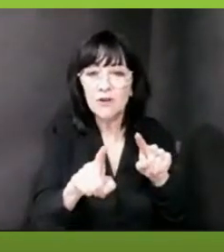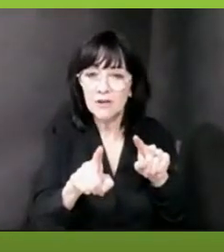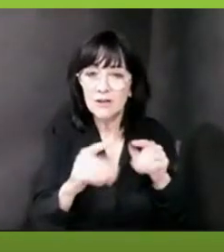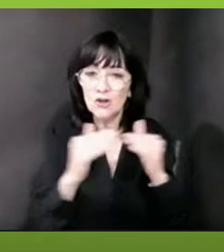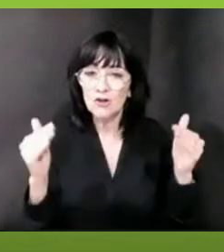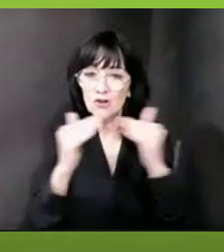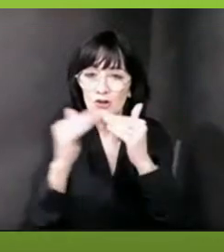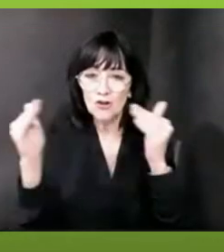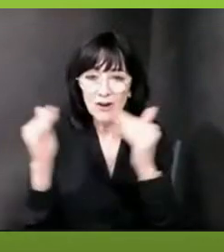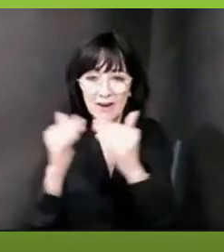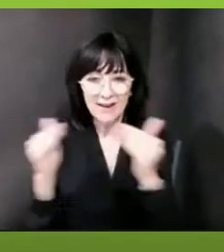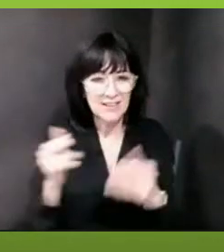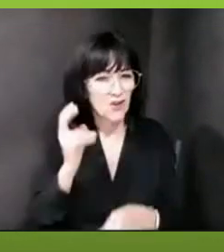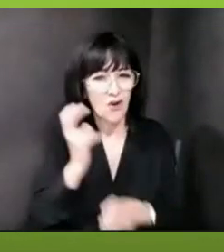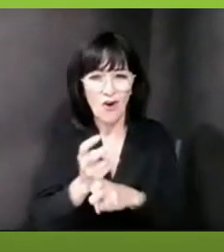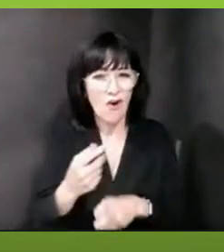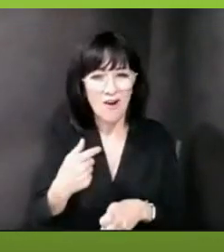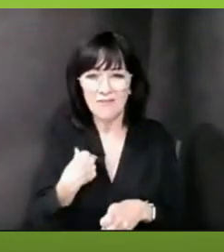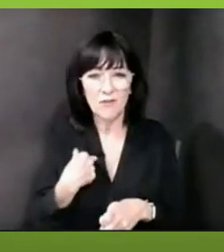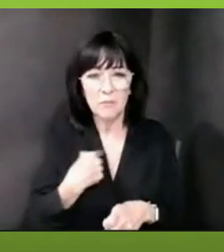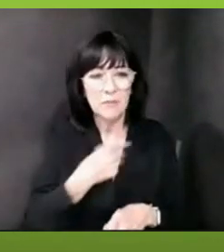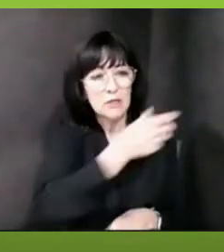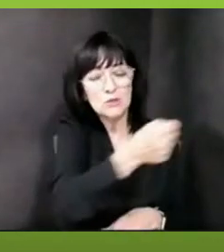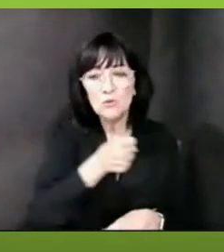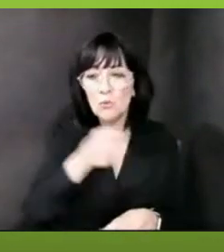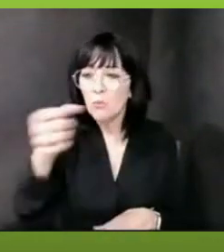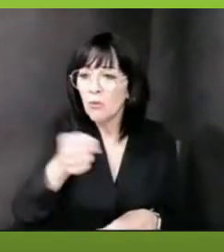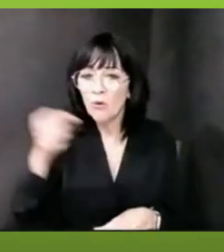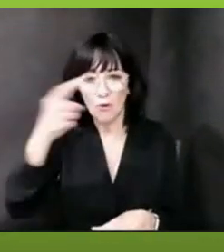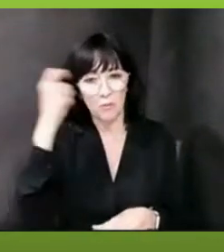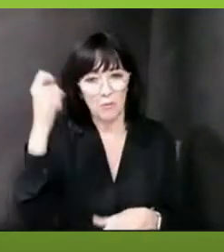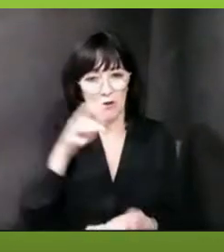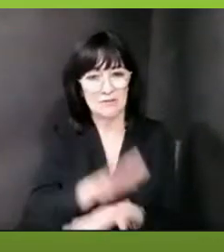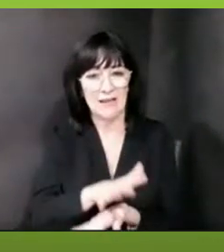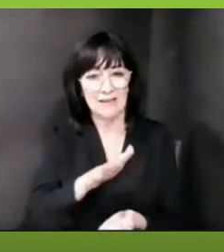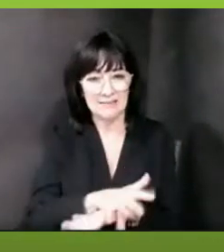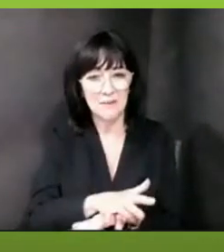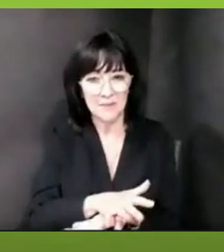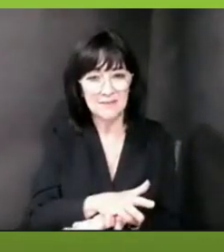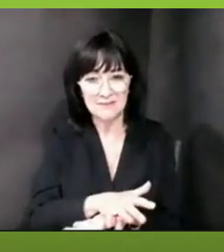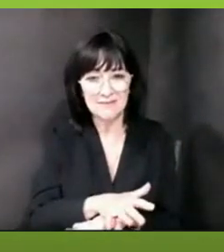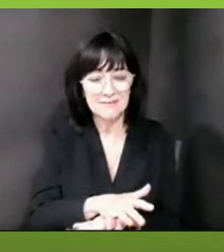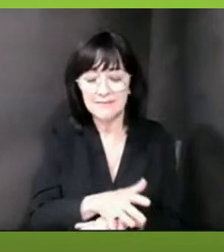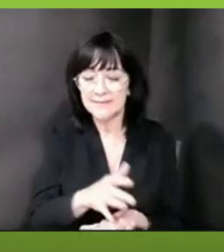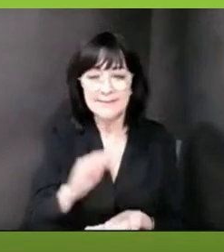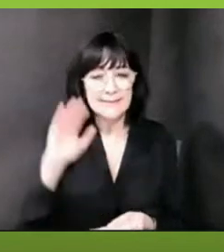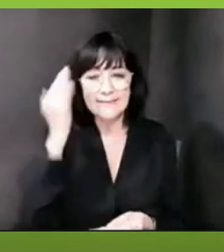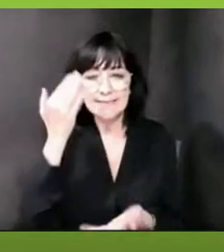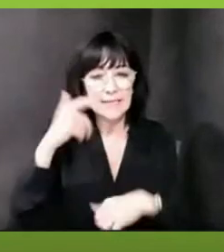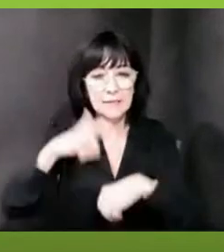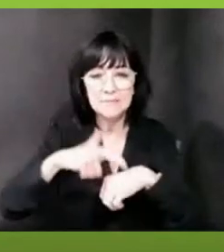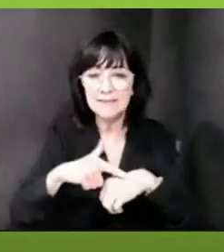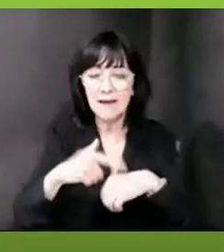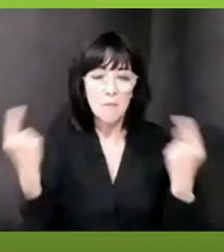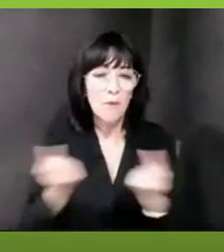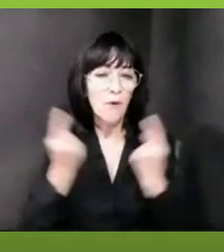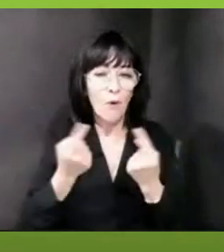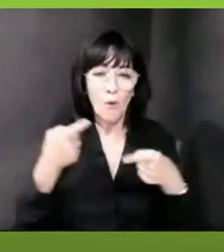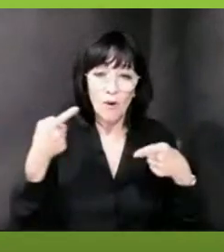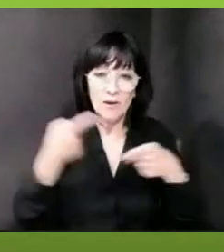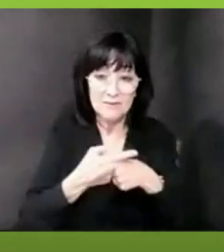to pull different grades because of academic, right? So there's never a good time. But the fact that they're home